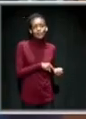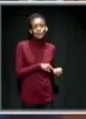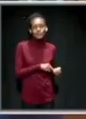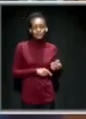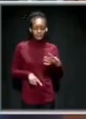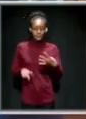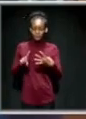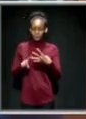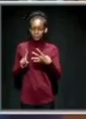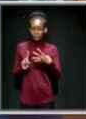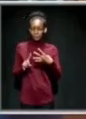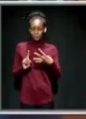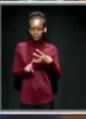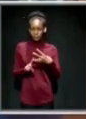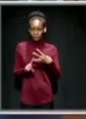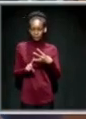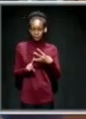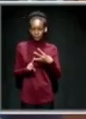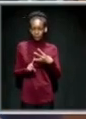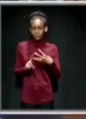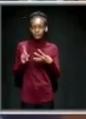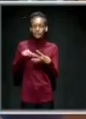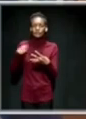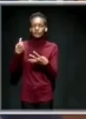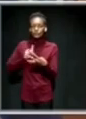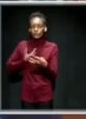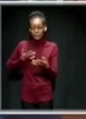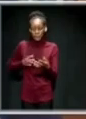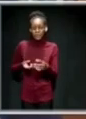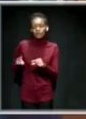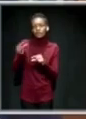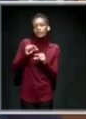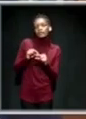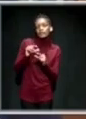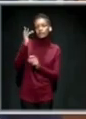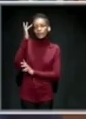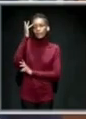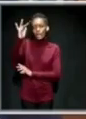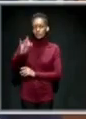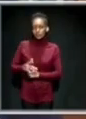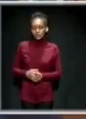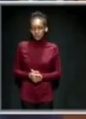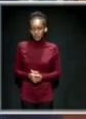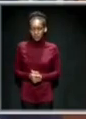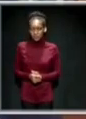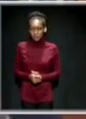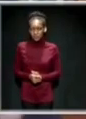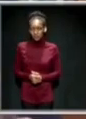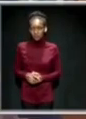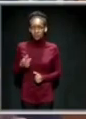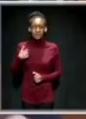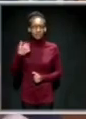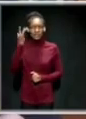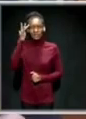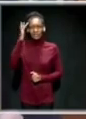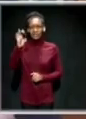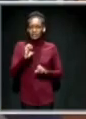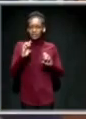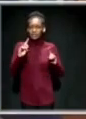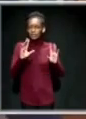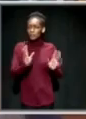key is we need to invest smartly. It's not only investing in education,